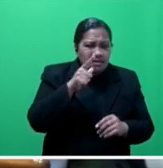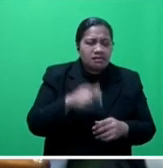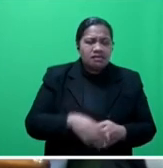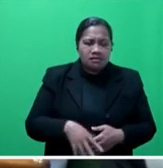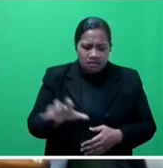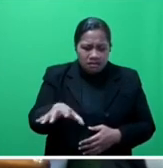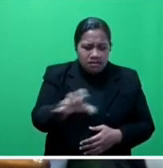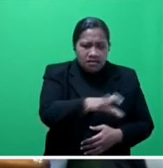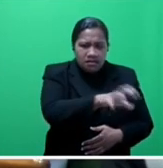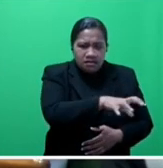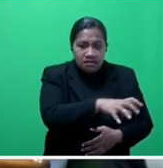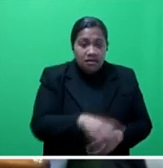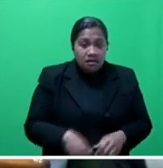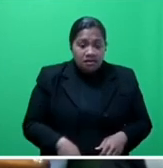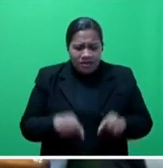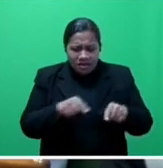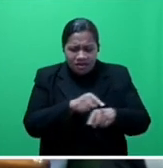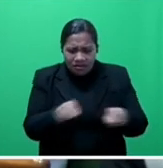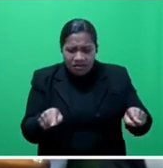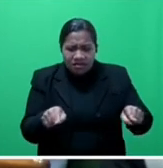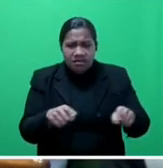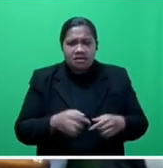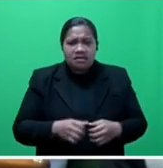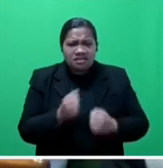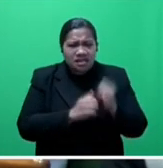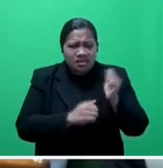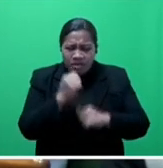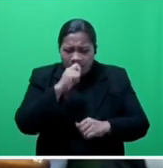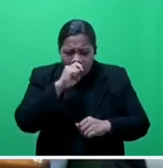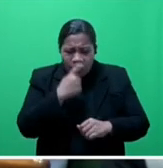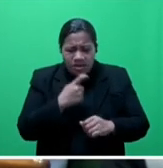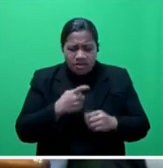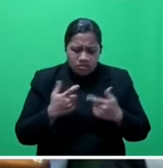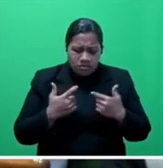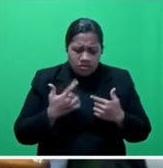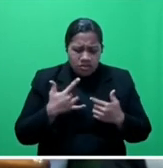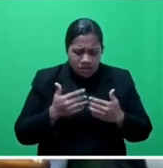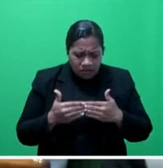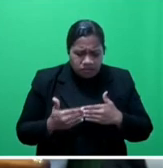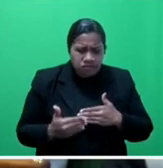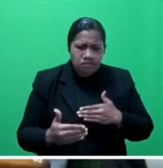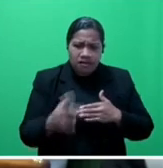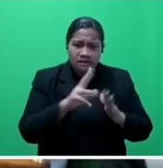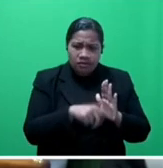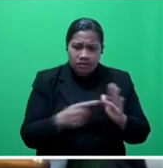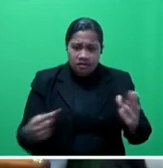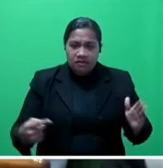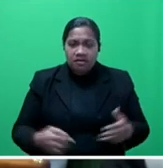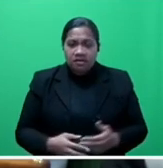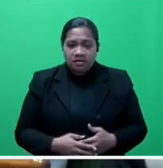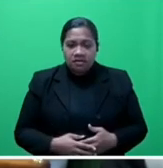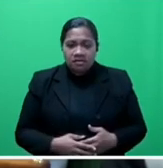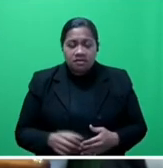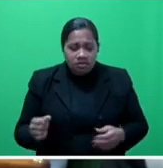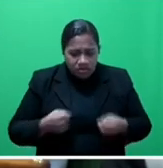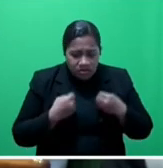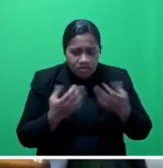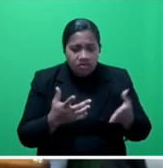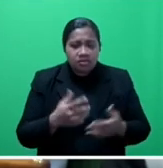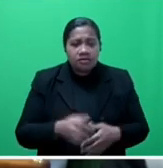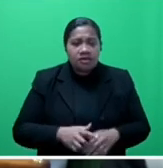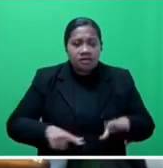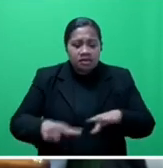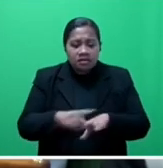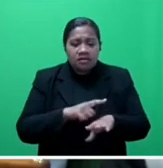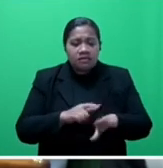cannot be allowed to exist forever without any genuine attempt to provide them with long-term land security, which can be achieved